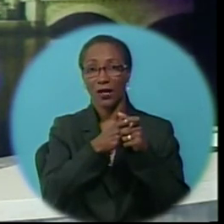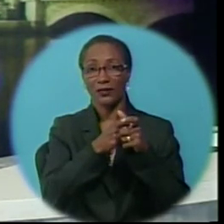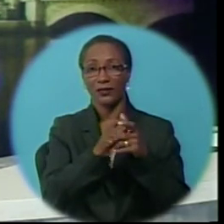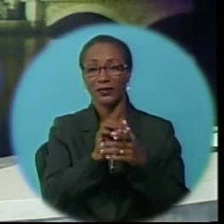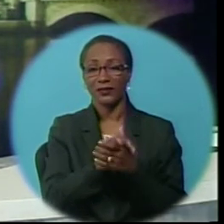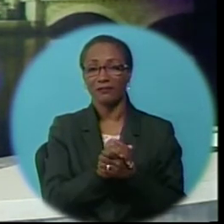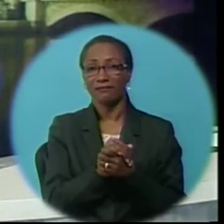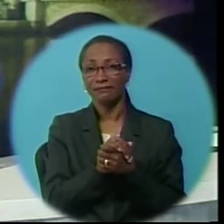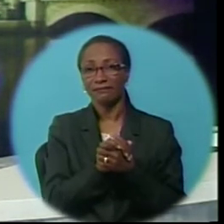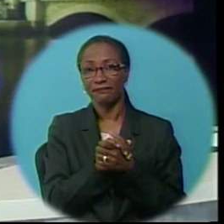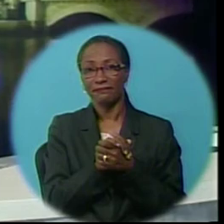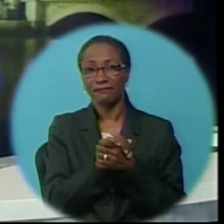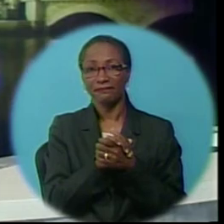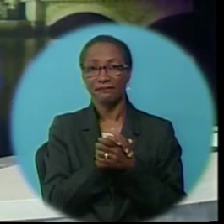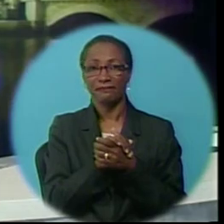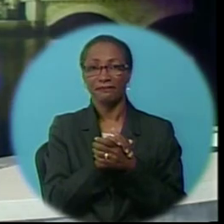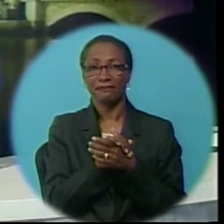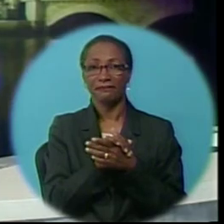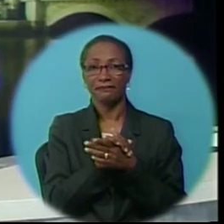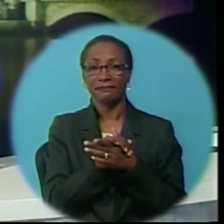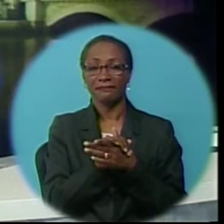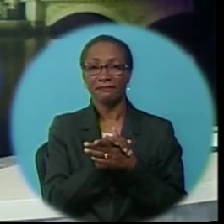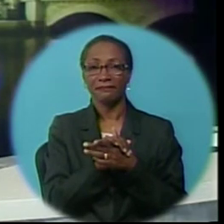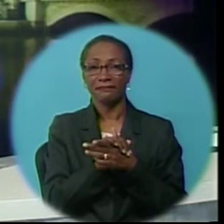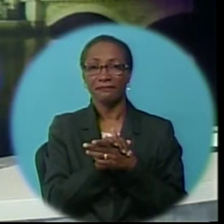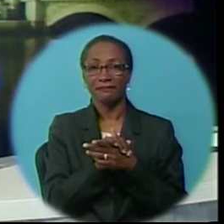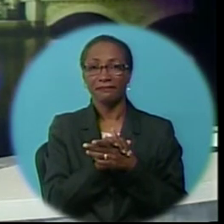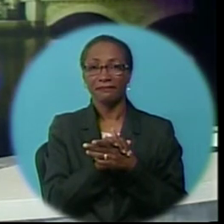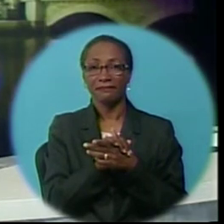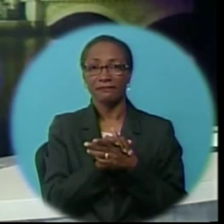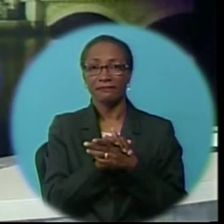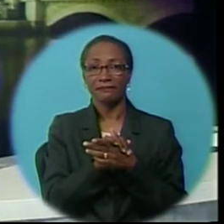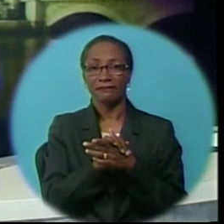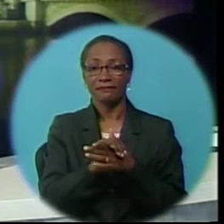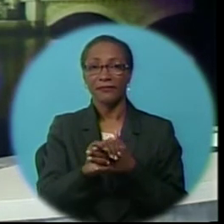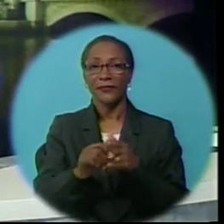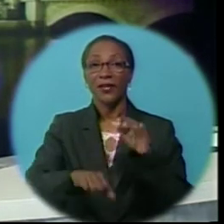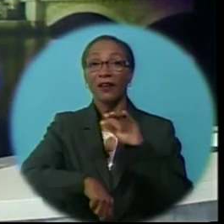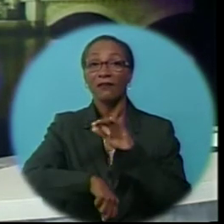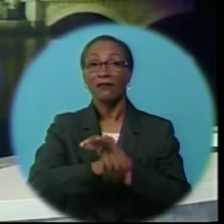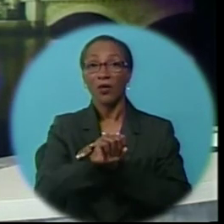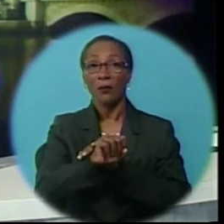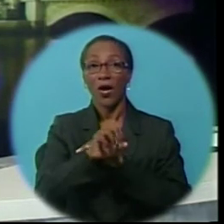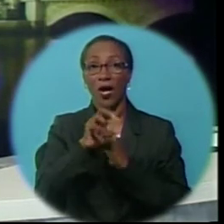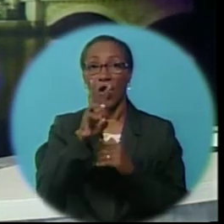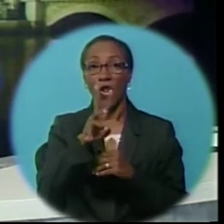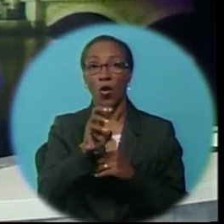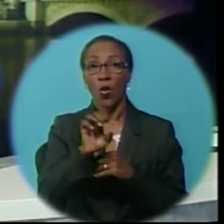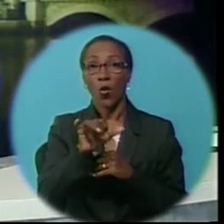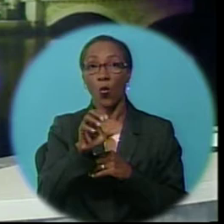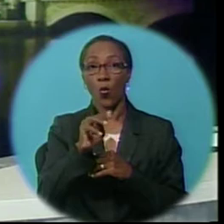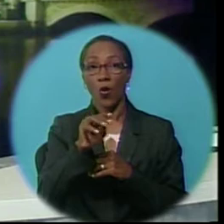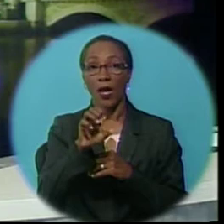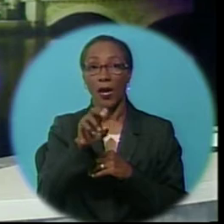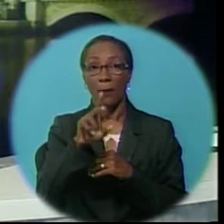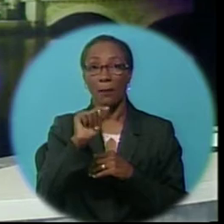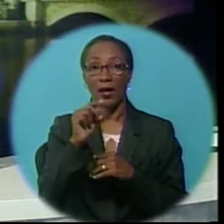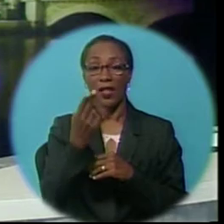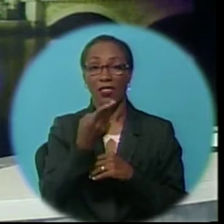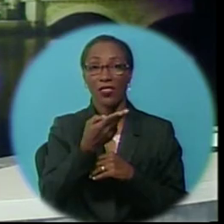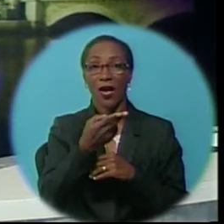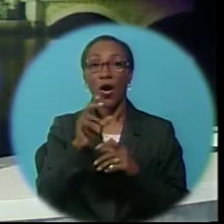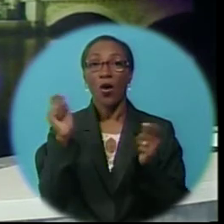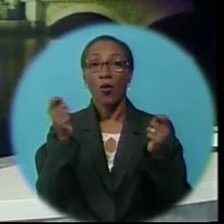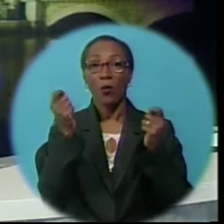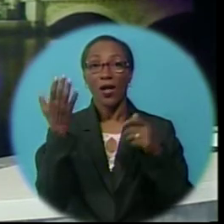for 7 from 3.2 overs. Switching sports now to football, Weymouth Wales took care of business last night